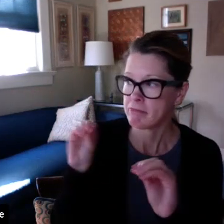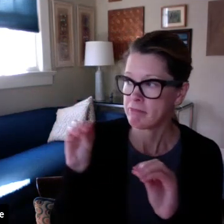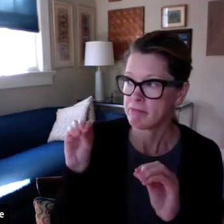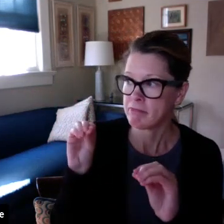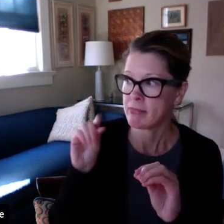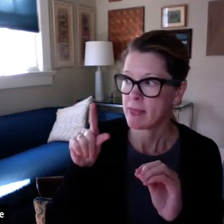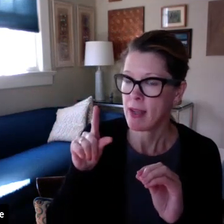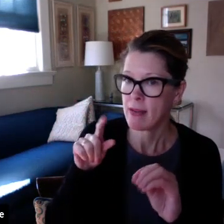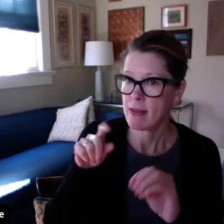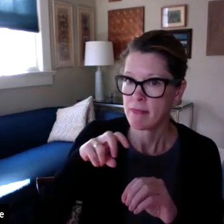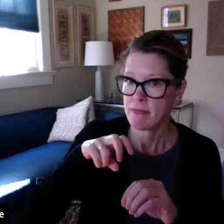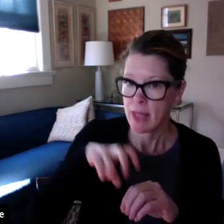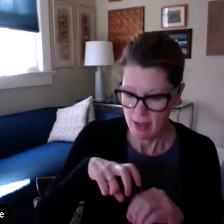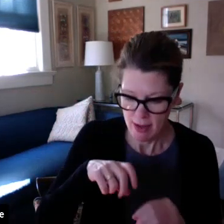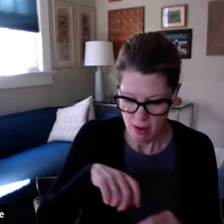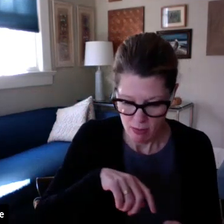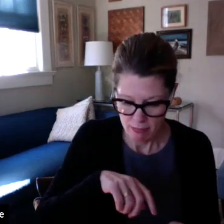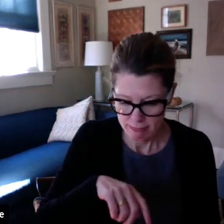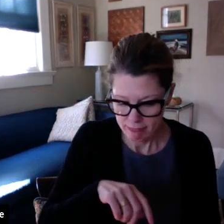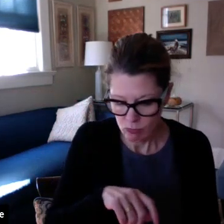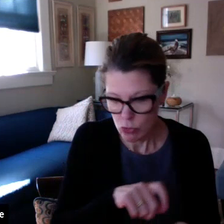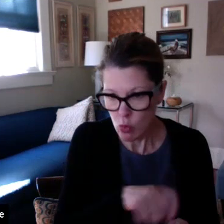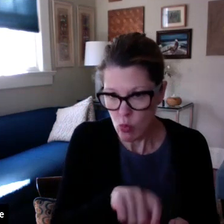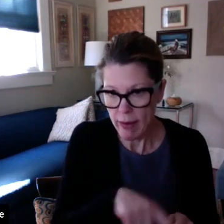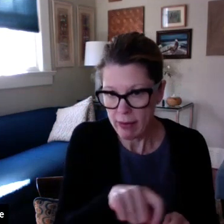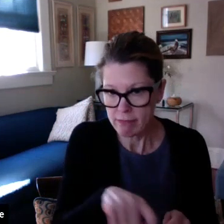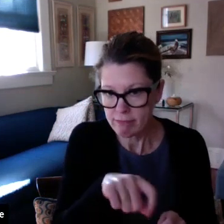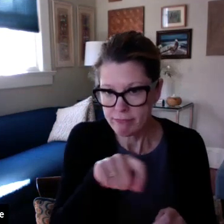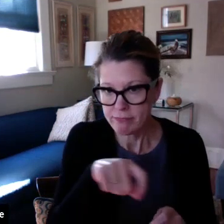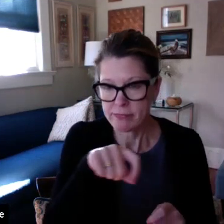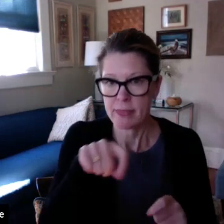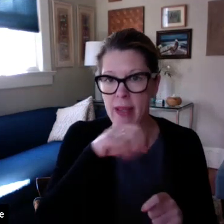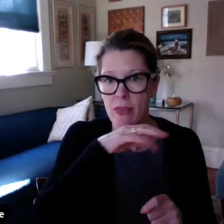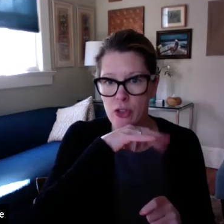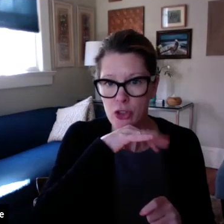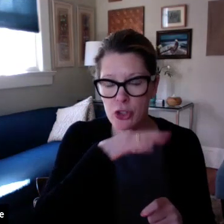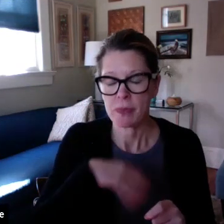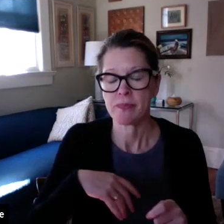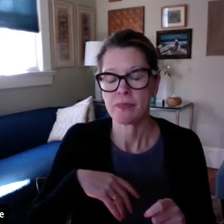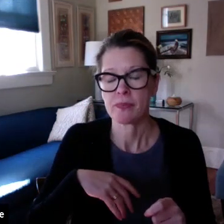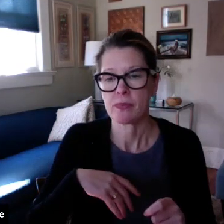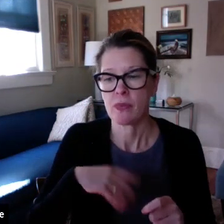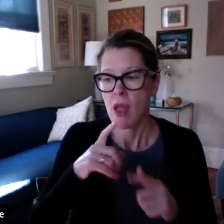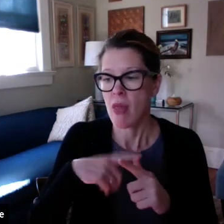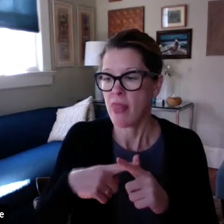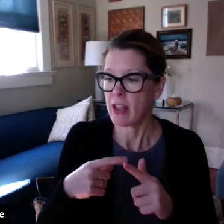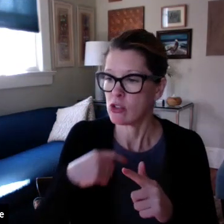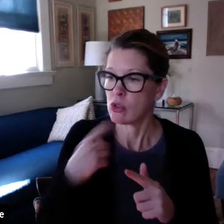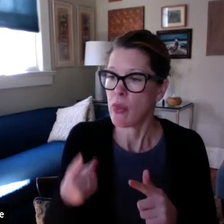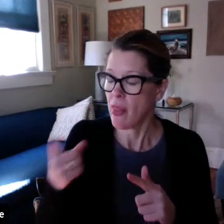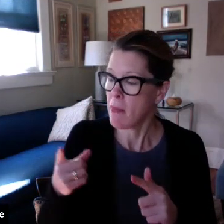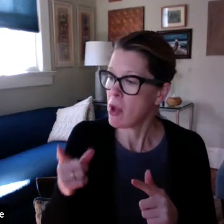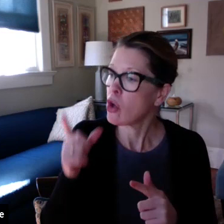up and said to them, "Let anyone among you who is without sin be the first to throw a stone at her."